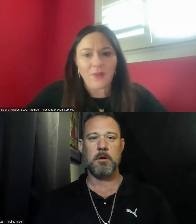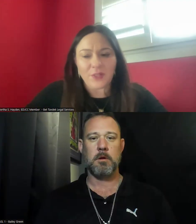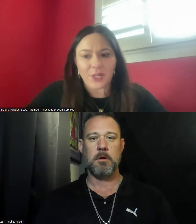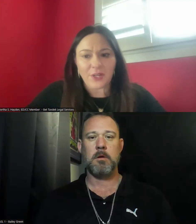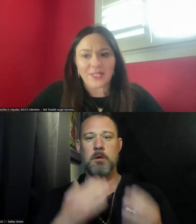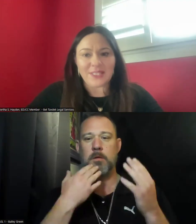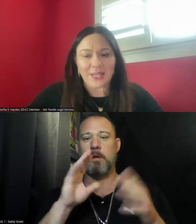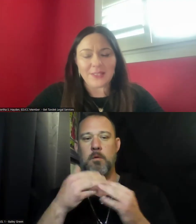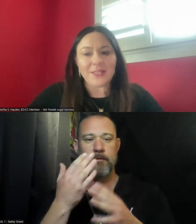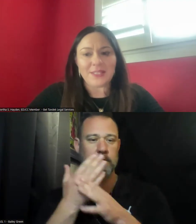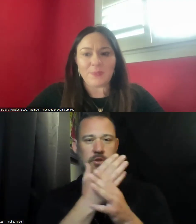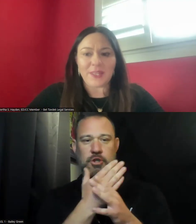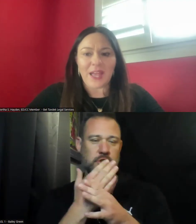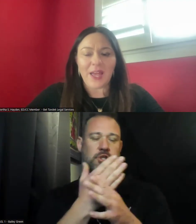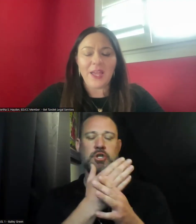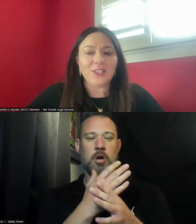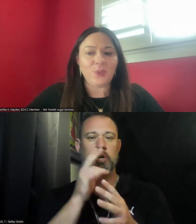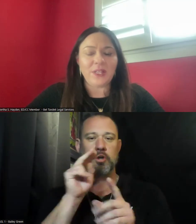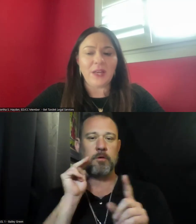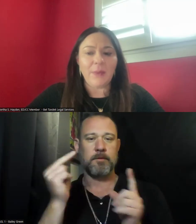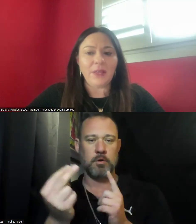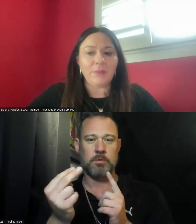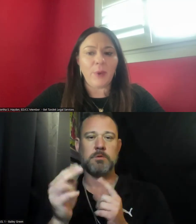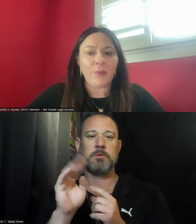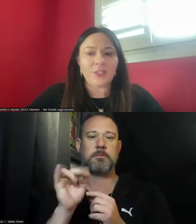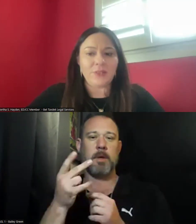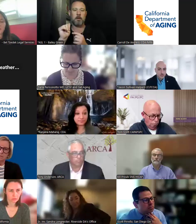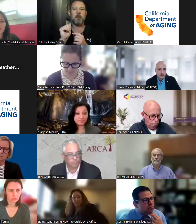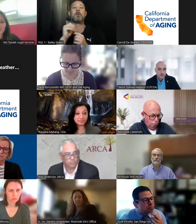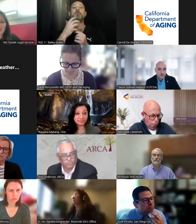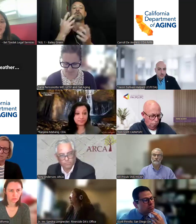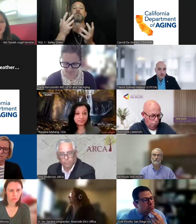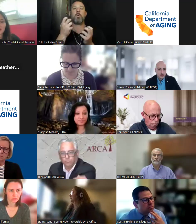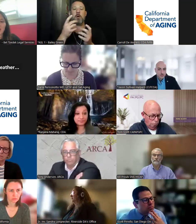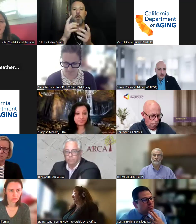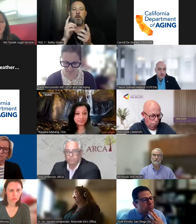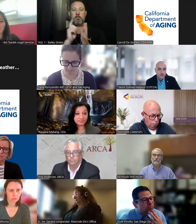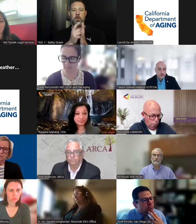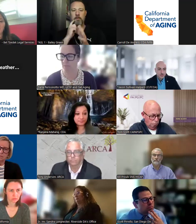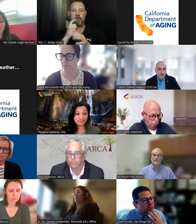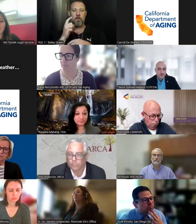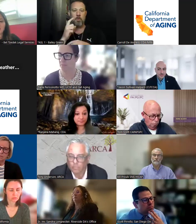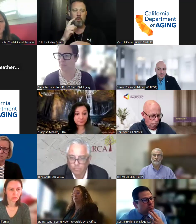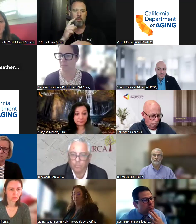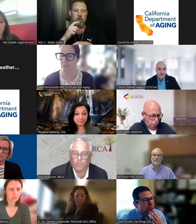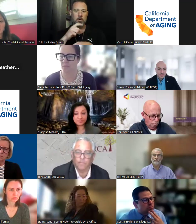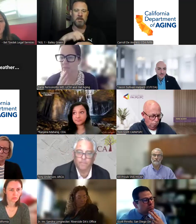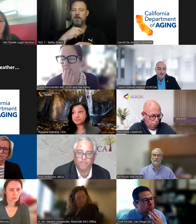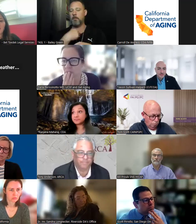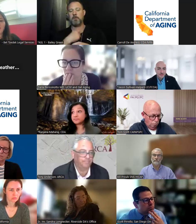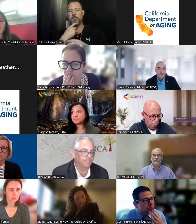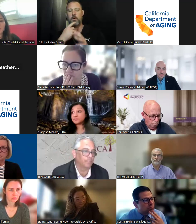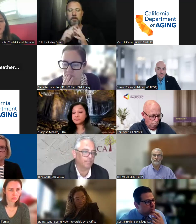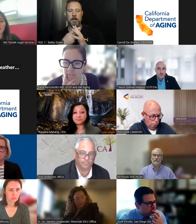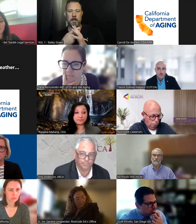Thank you all for sharing your insights. This is Berta. I just wanted a moment for logistics. I apologize for not saying this at the beginning,